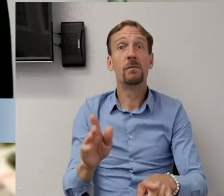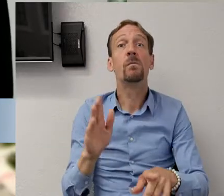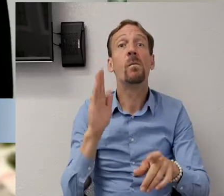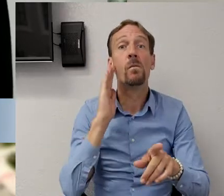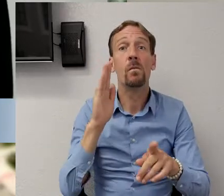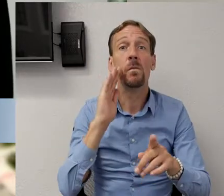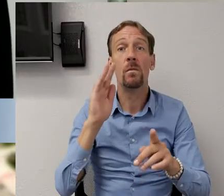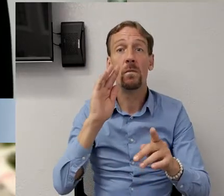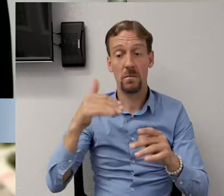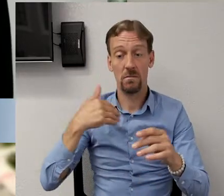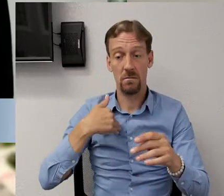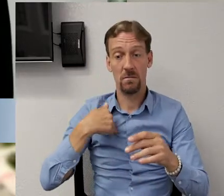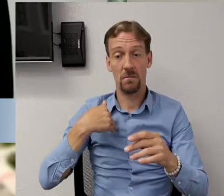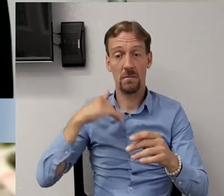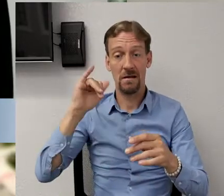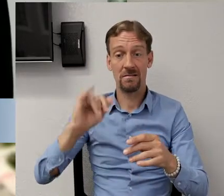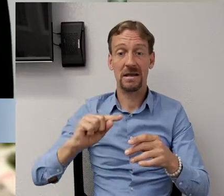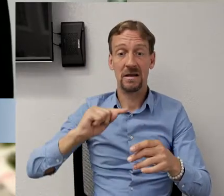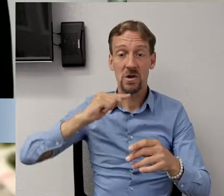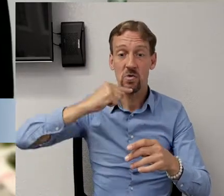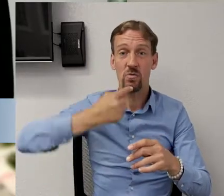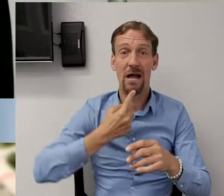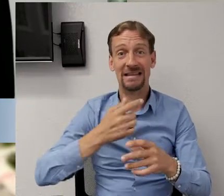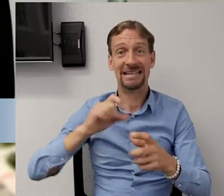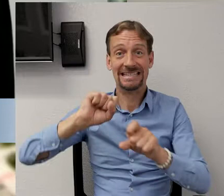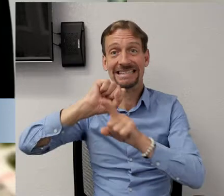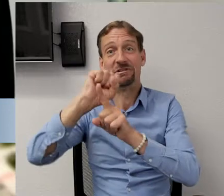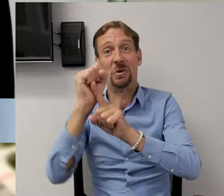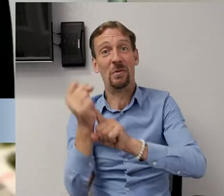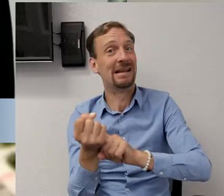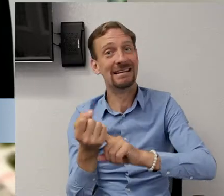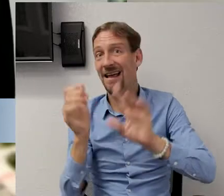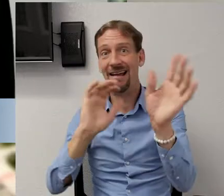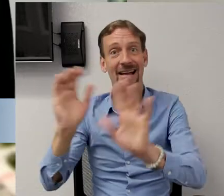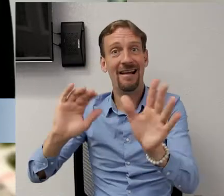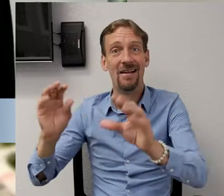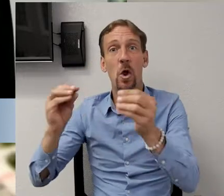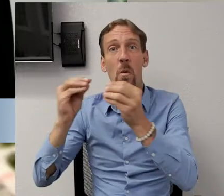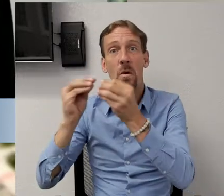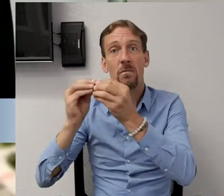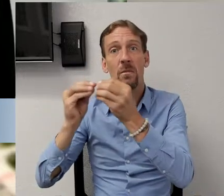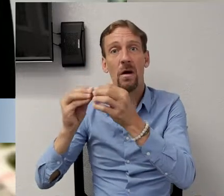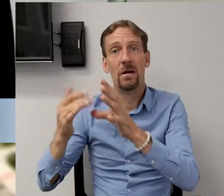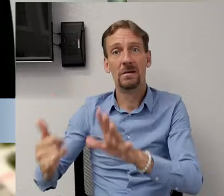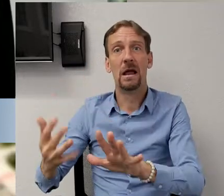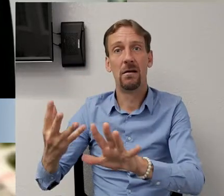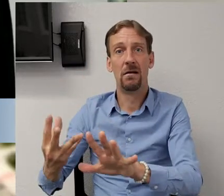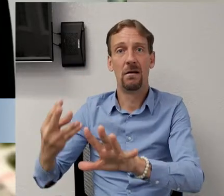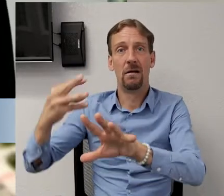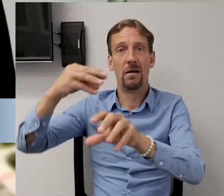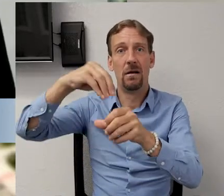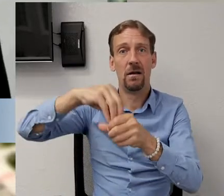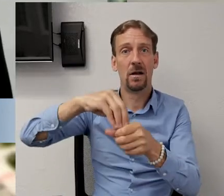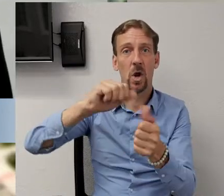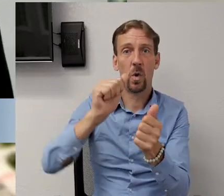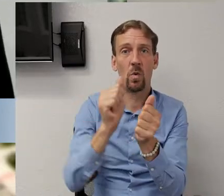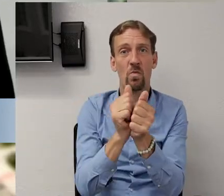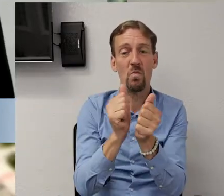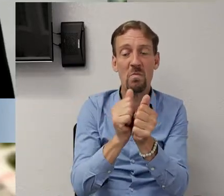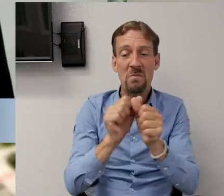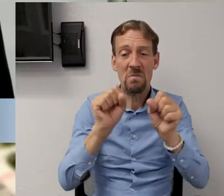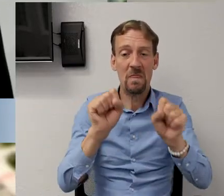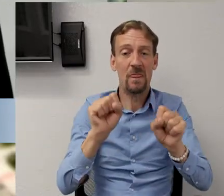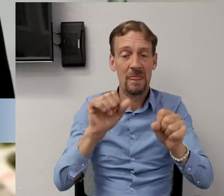moving out of the crisis phase where you're immersed in the moment, and you start, you know, kind of